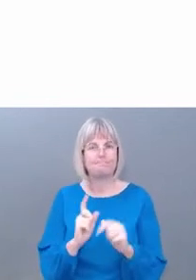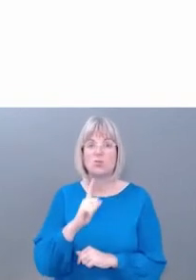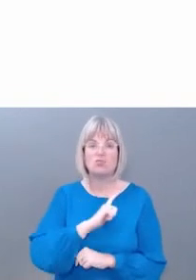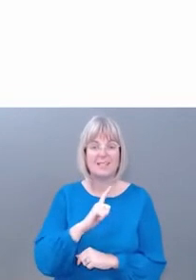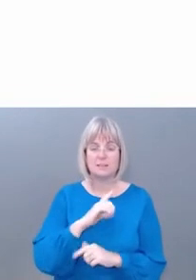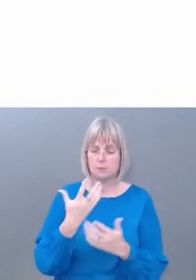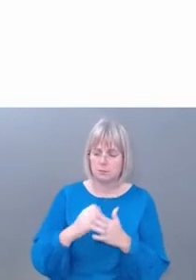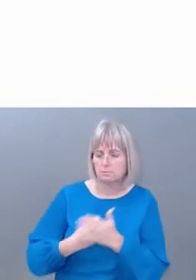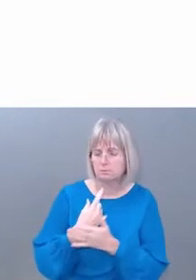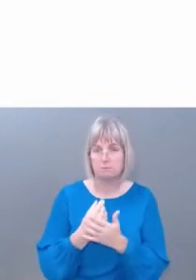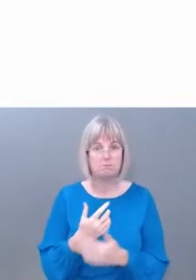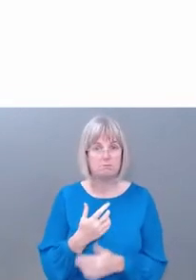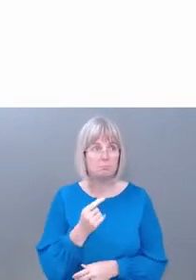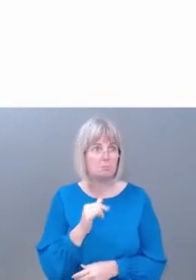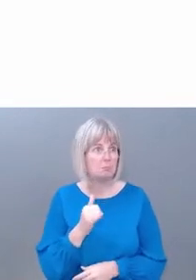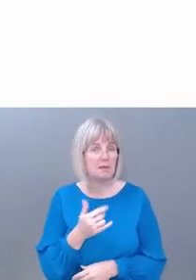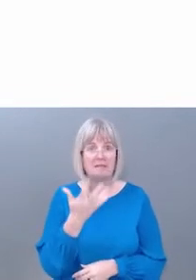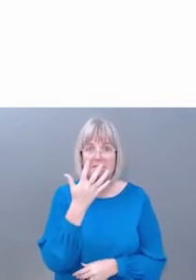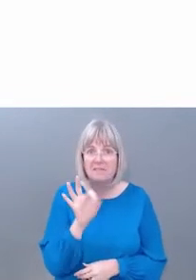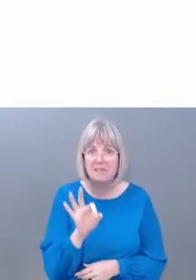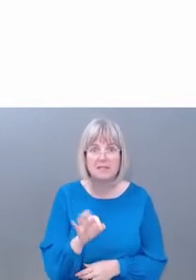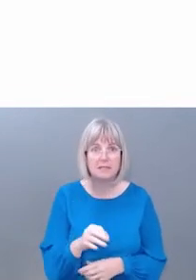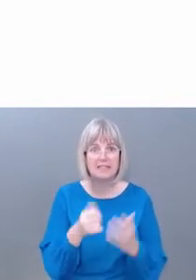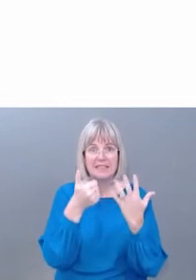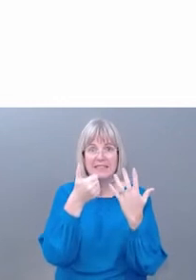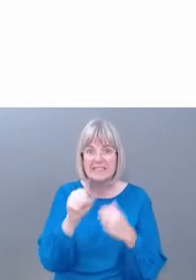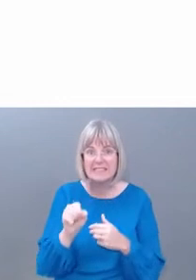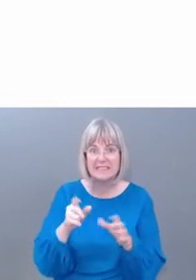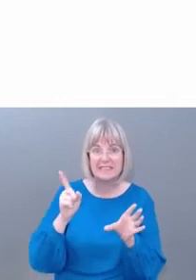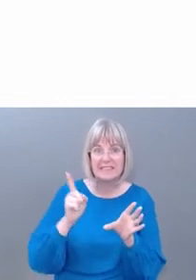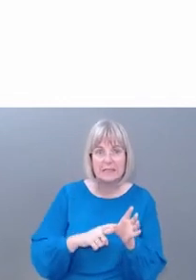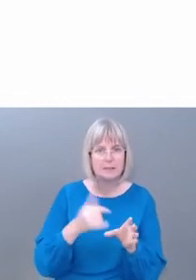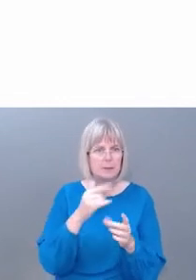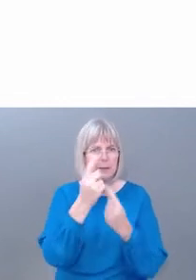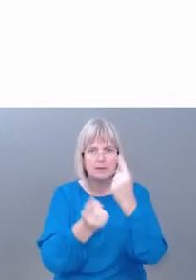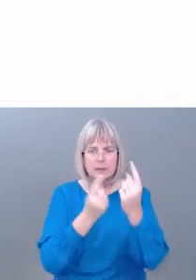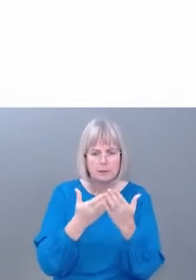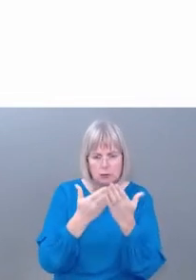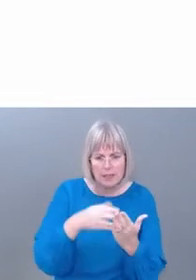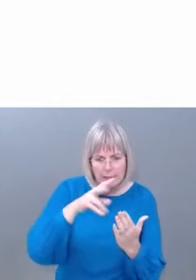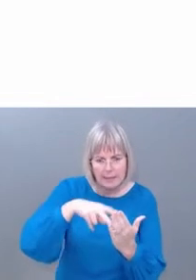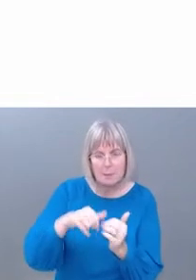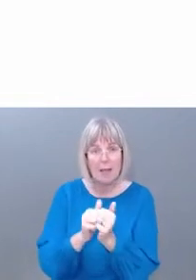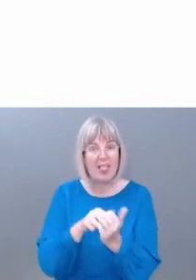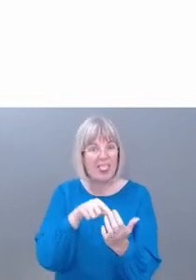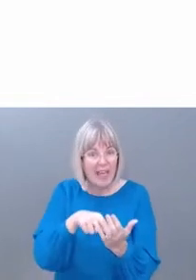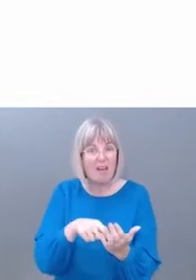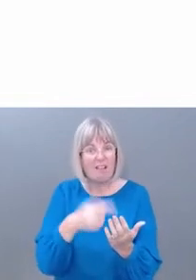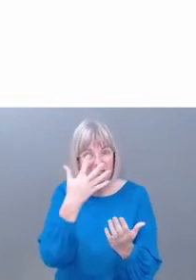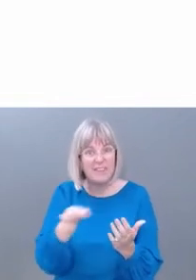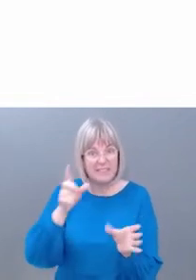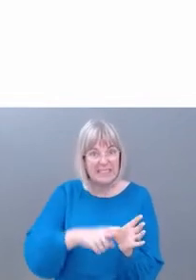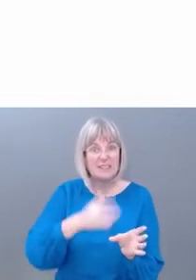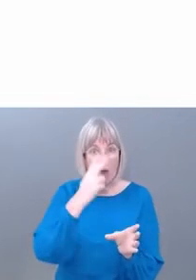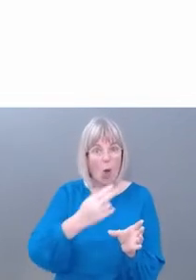some of you will have read papers around the overrepresentation of some diverse communities that are literally 50 years old. So the reason for